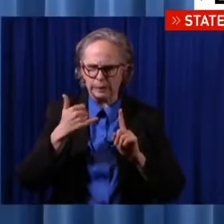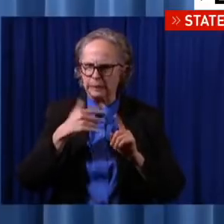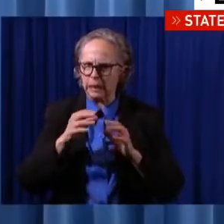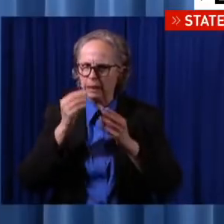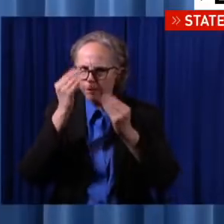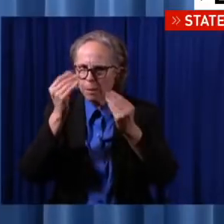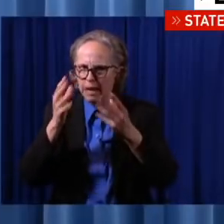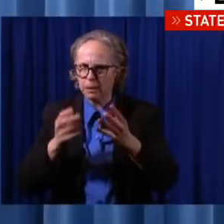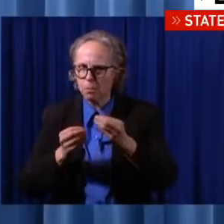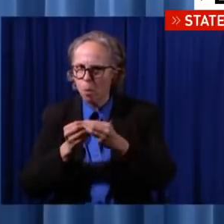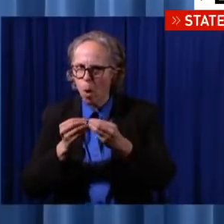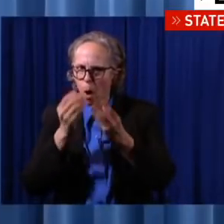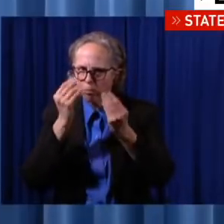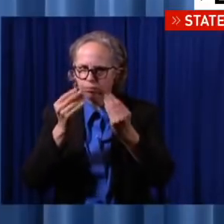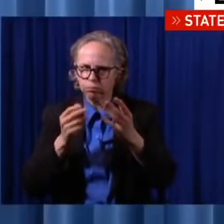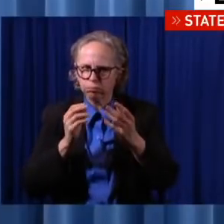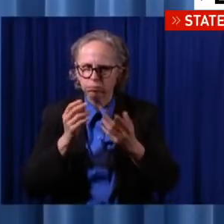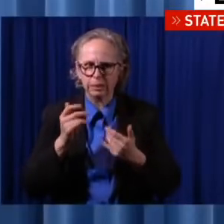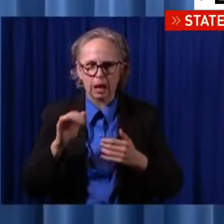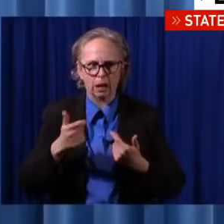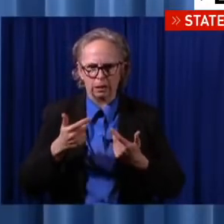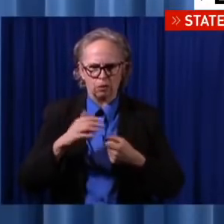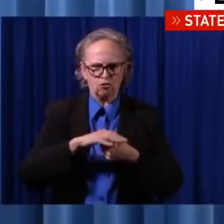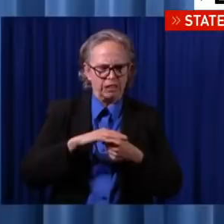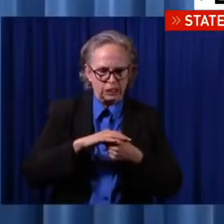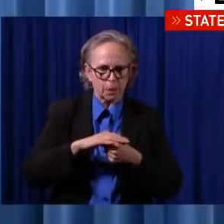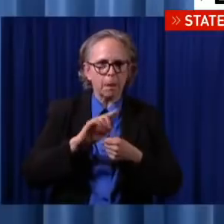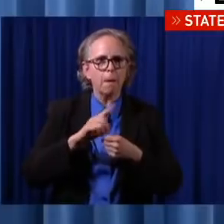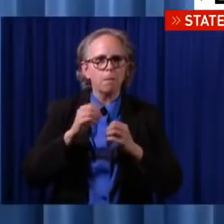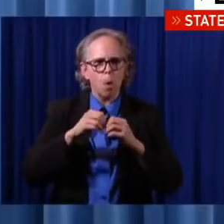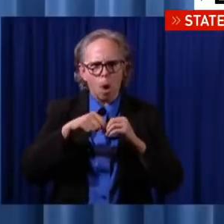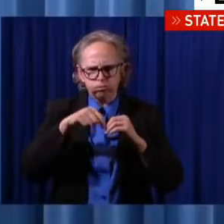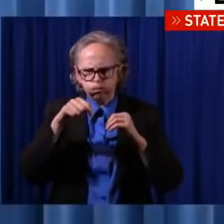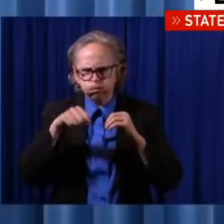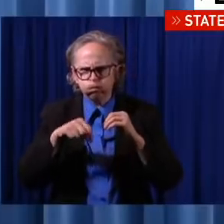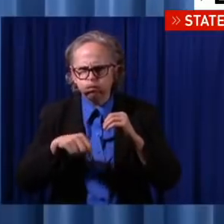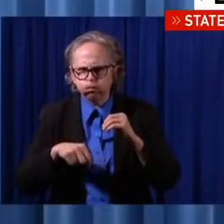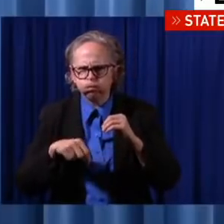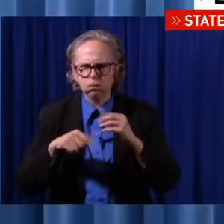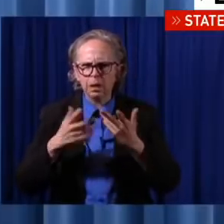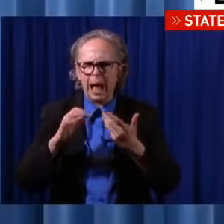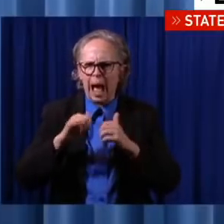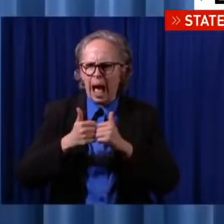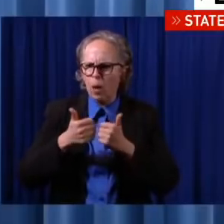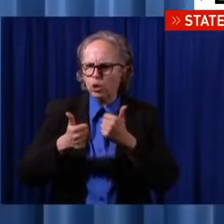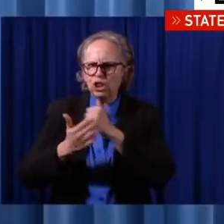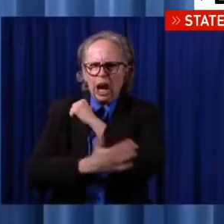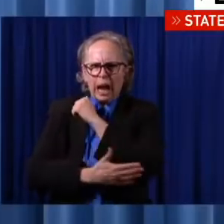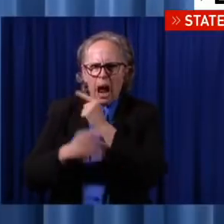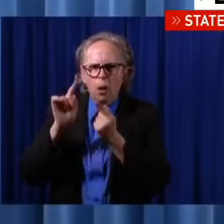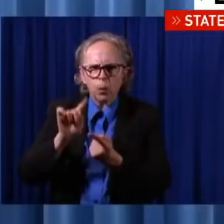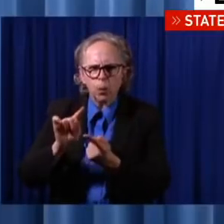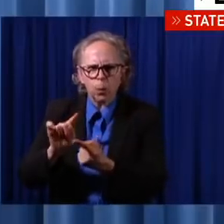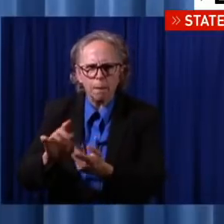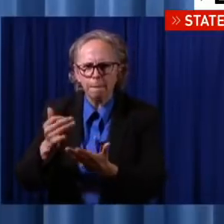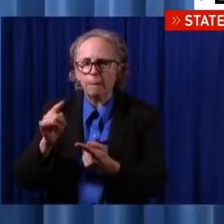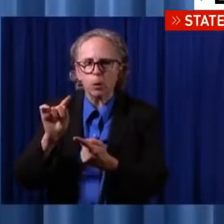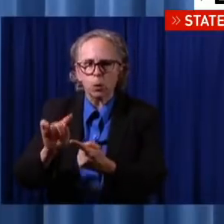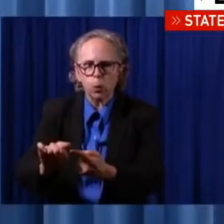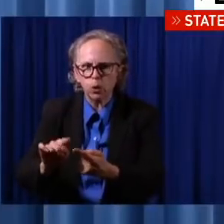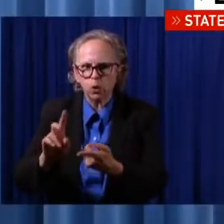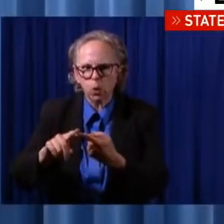the region, but that we can take that data down to the county and sometimes down even maybe to the zip code.